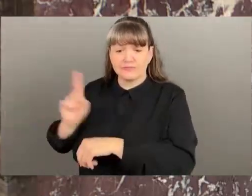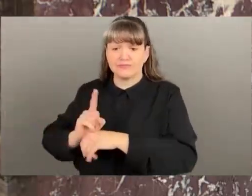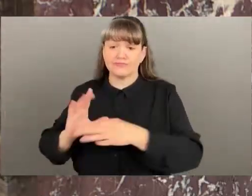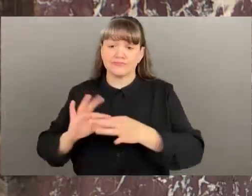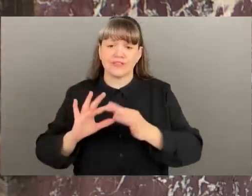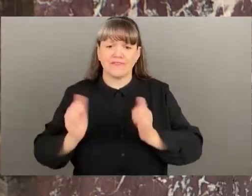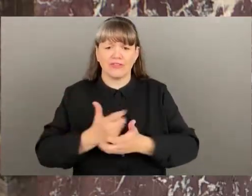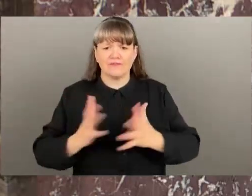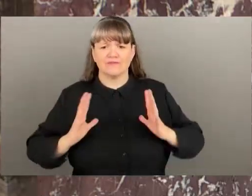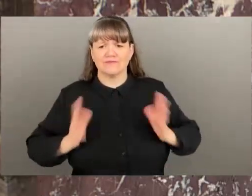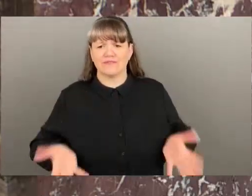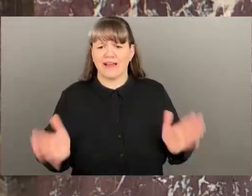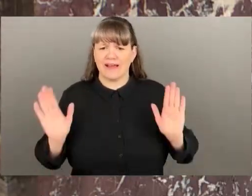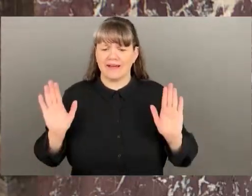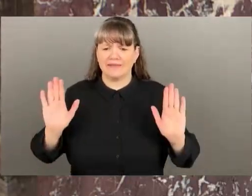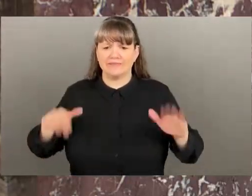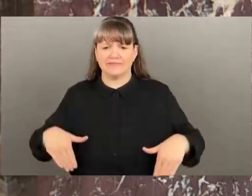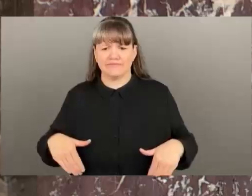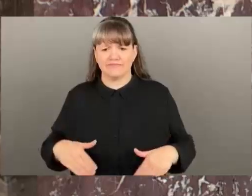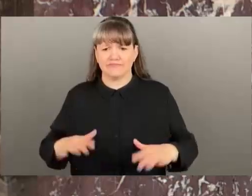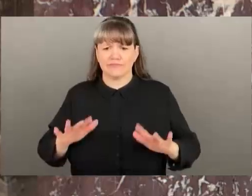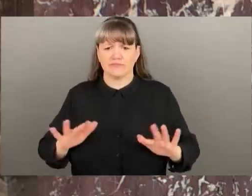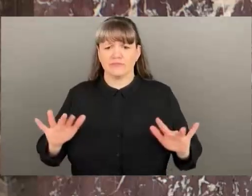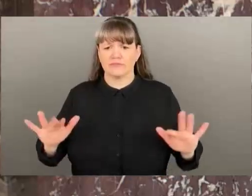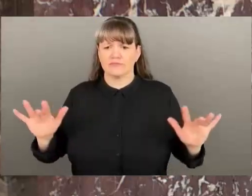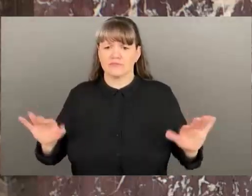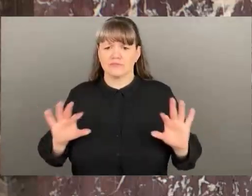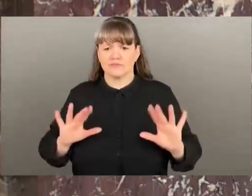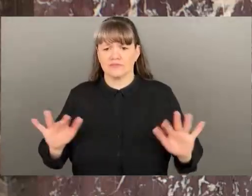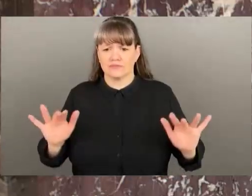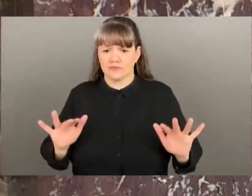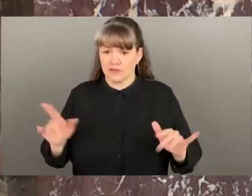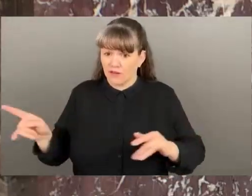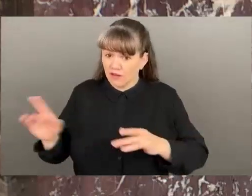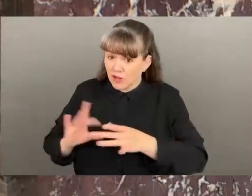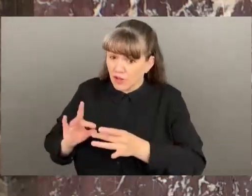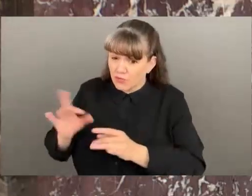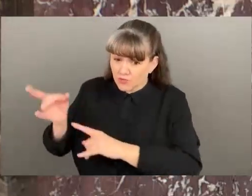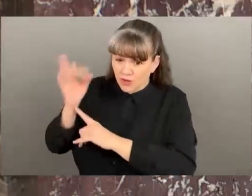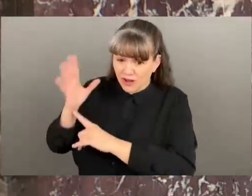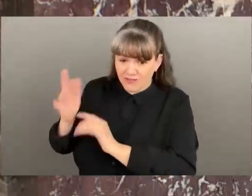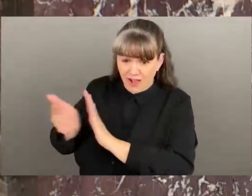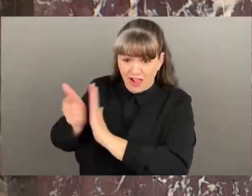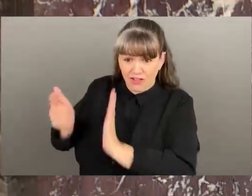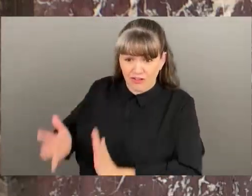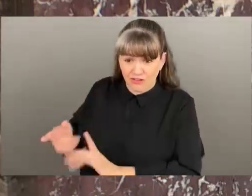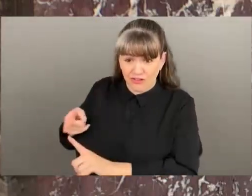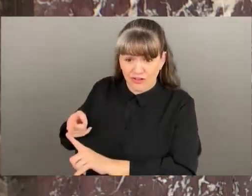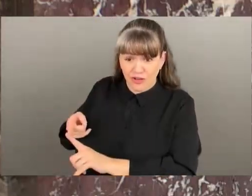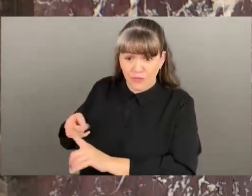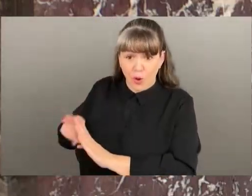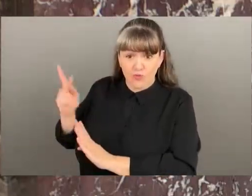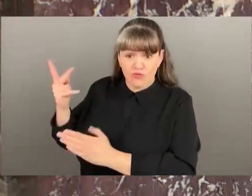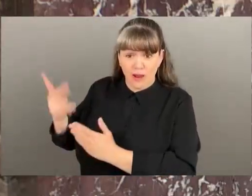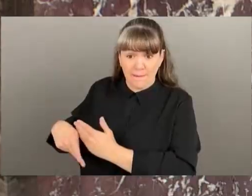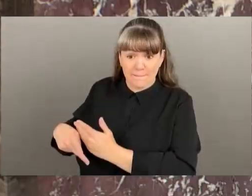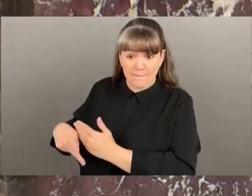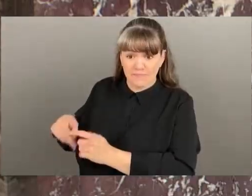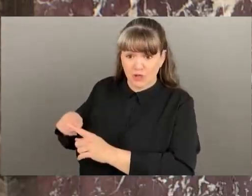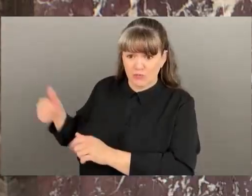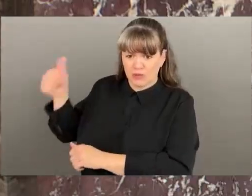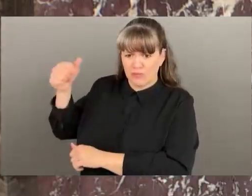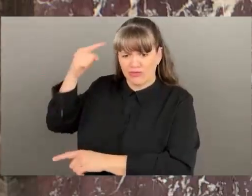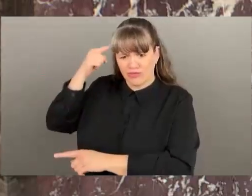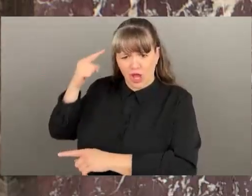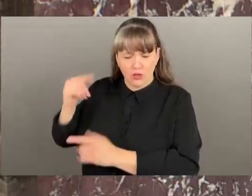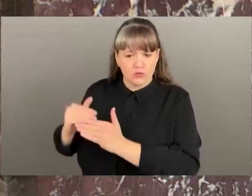talks about prolific offender programs that actually the Premier thought were too heavy-handed back when it was a pilot. It wasn't a permanent program that the